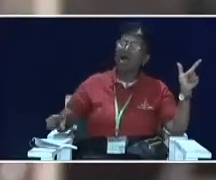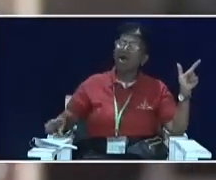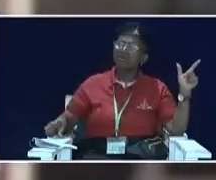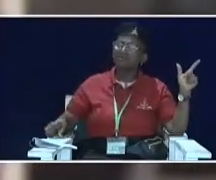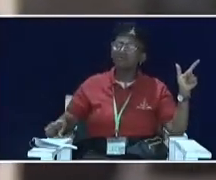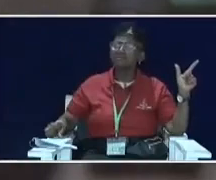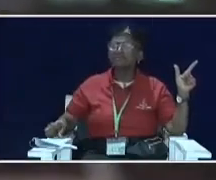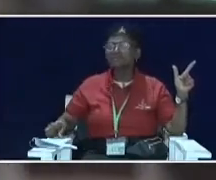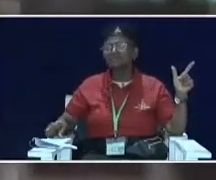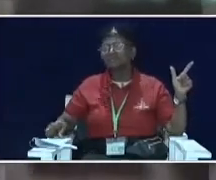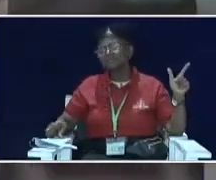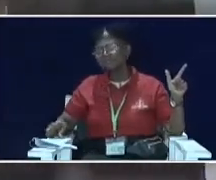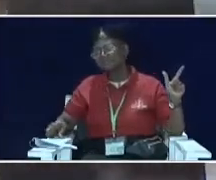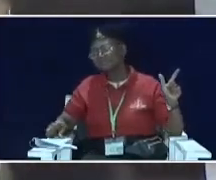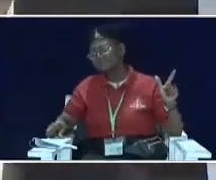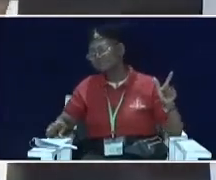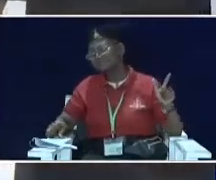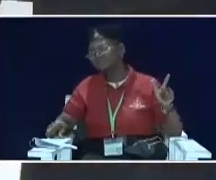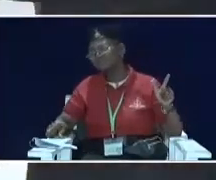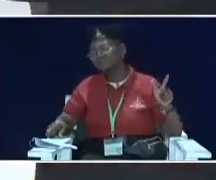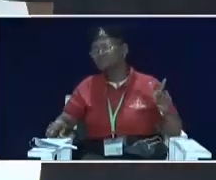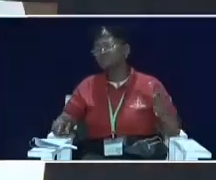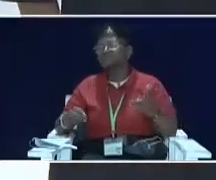Lord, holy is the